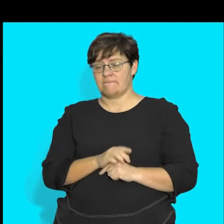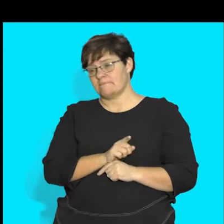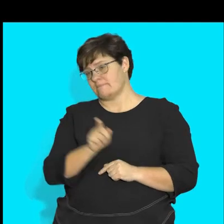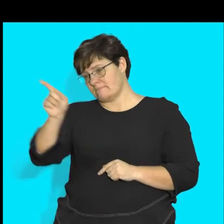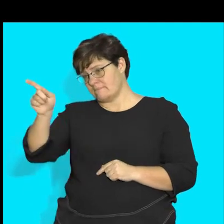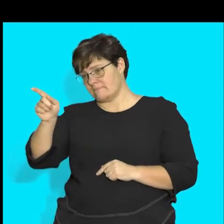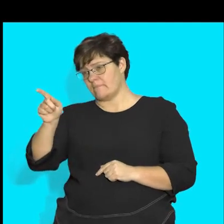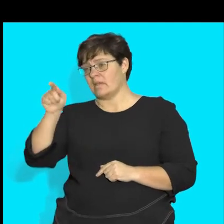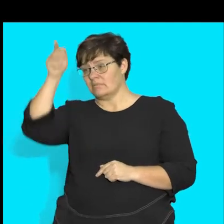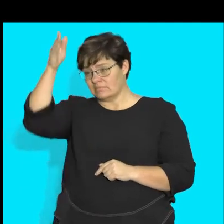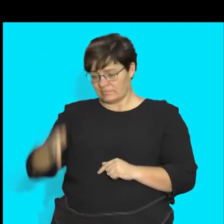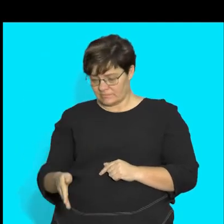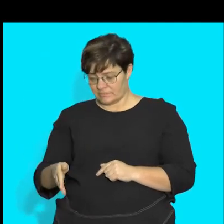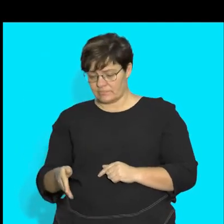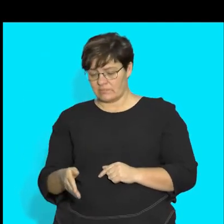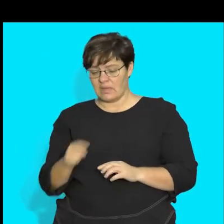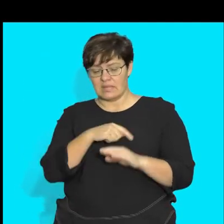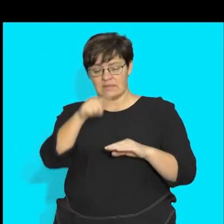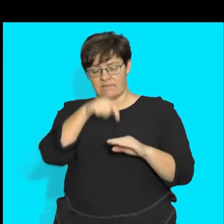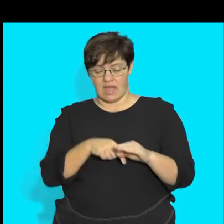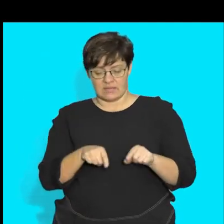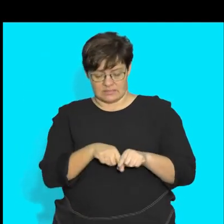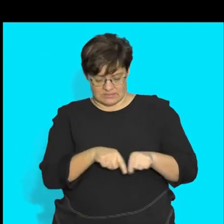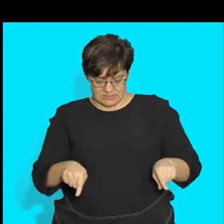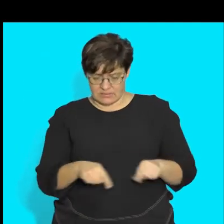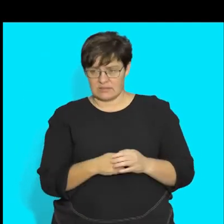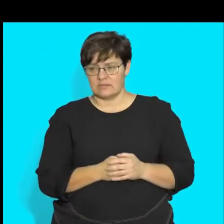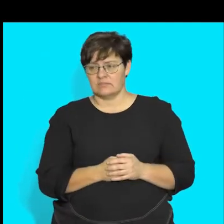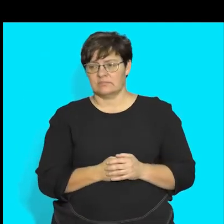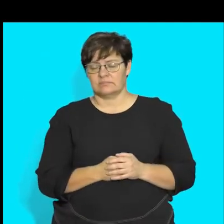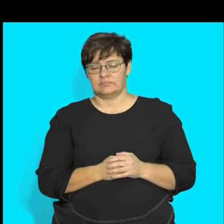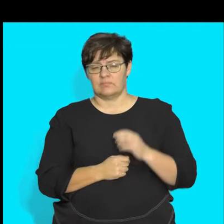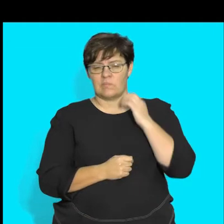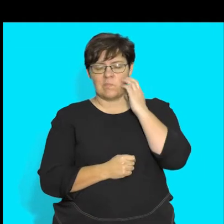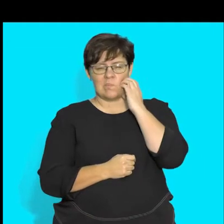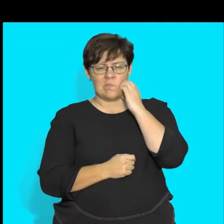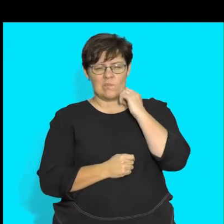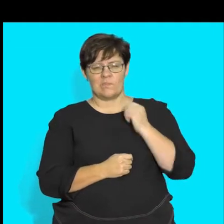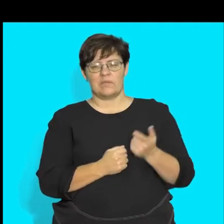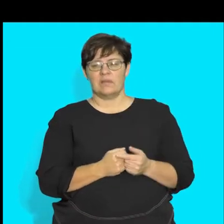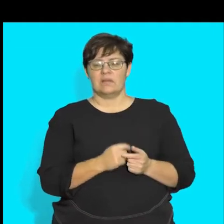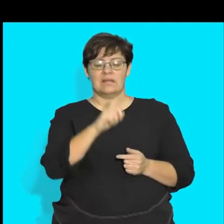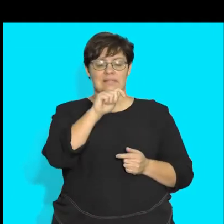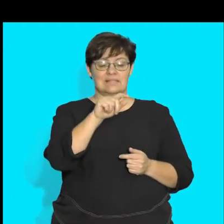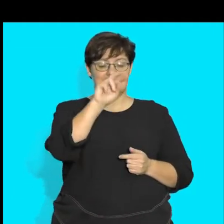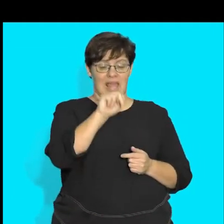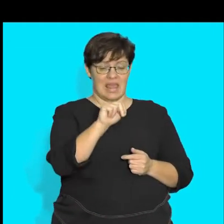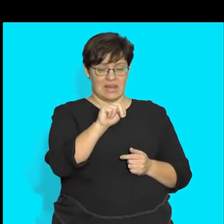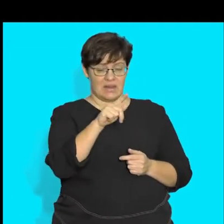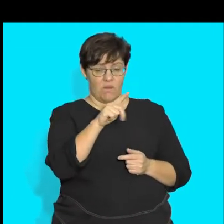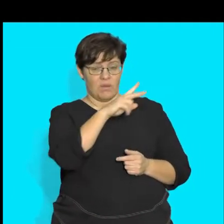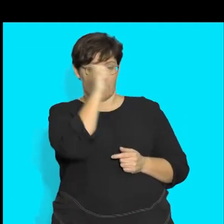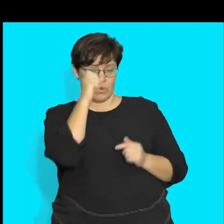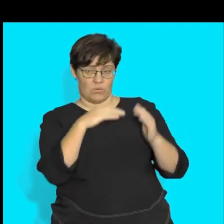divided by the adjacent side. And so tan of this blue angle